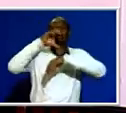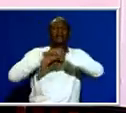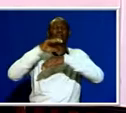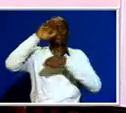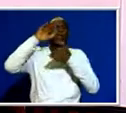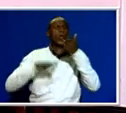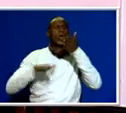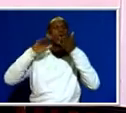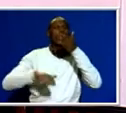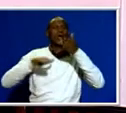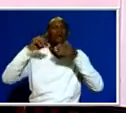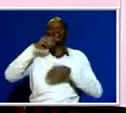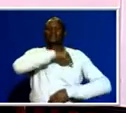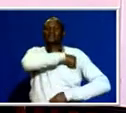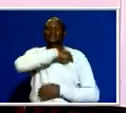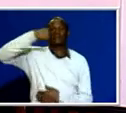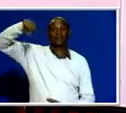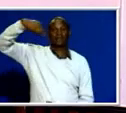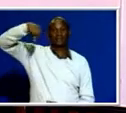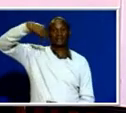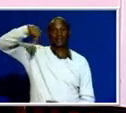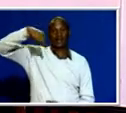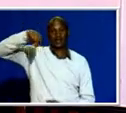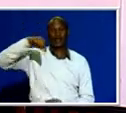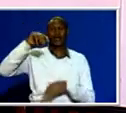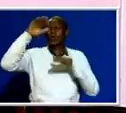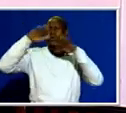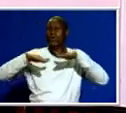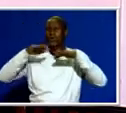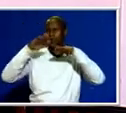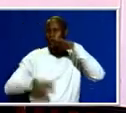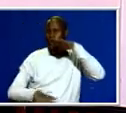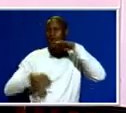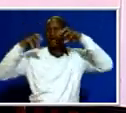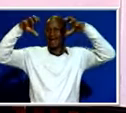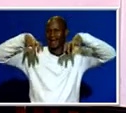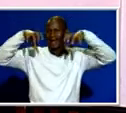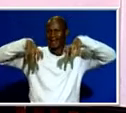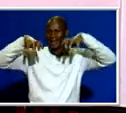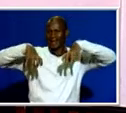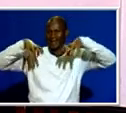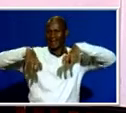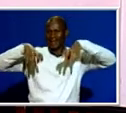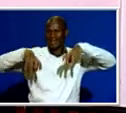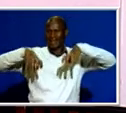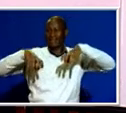low temperatures. Two, very low rainfall, sorry. And